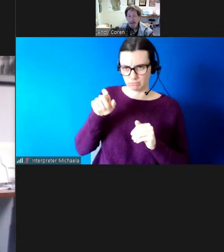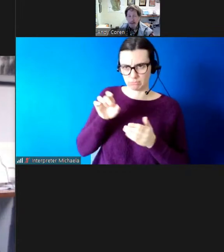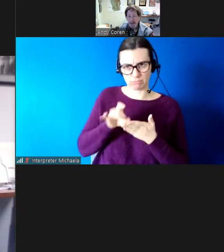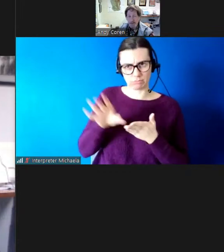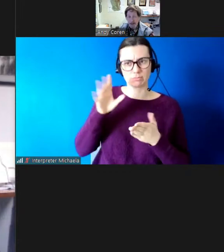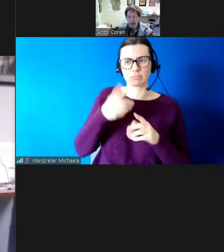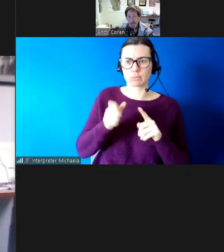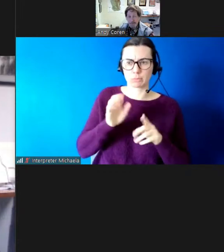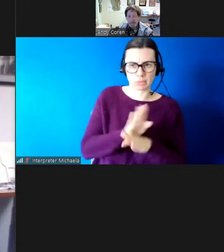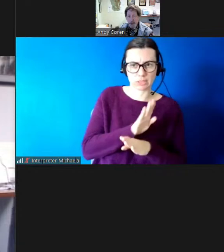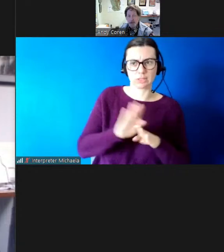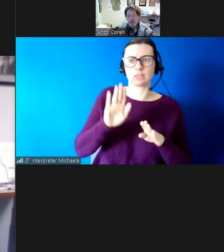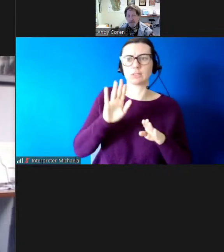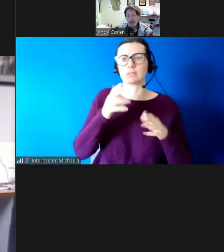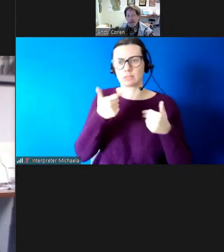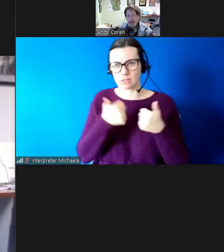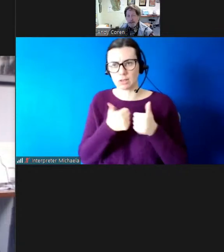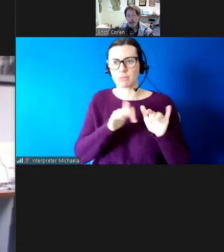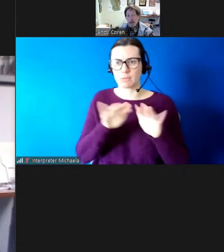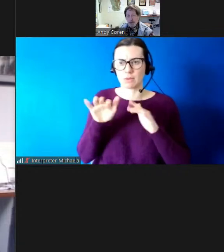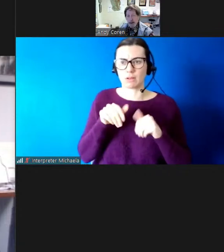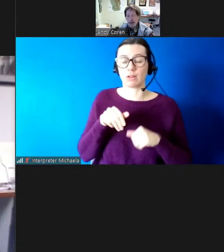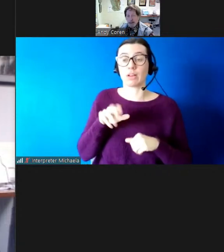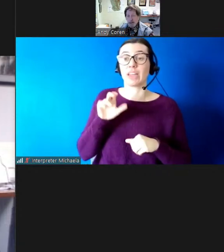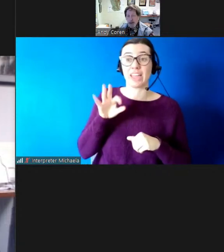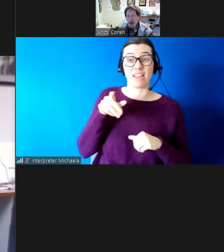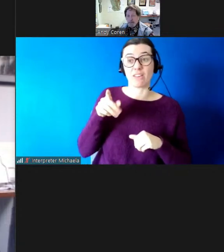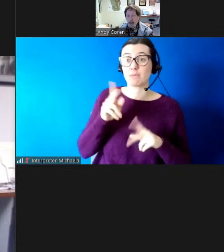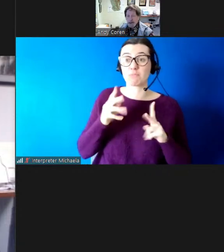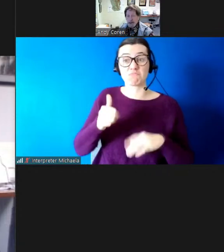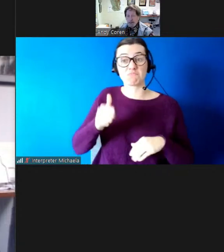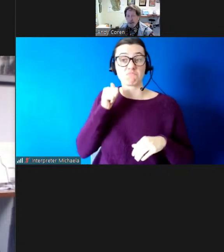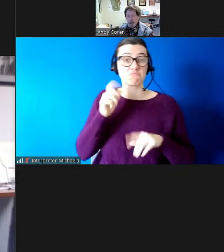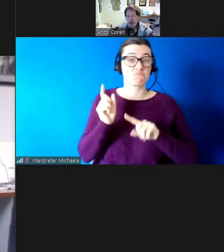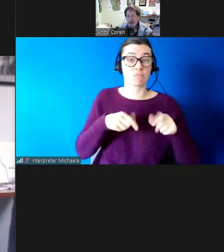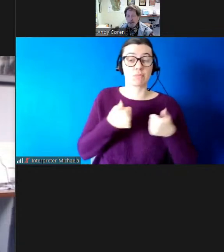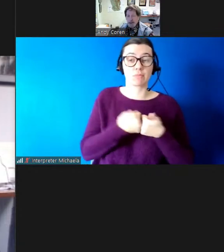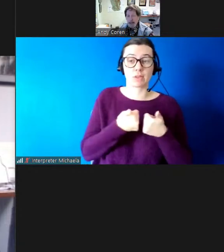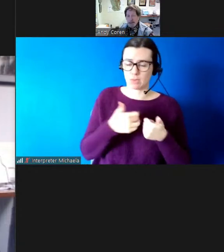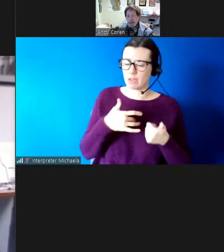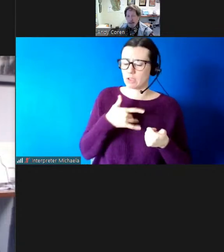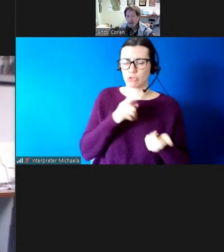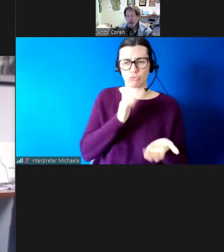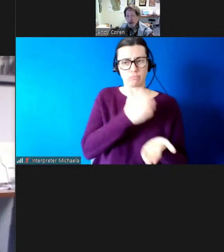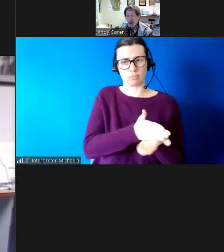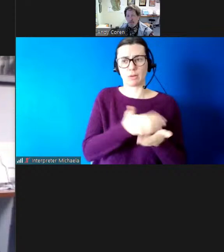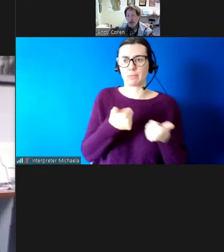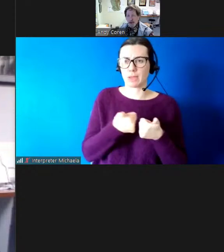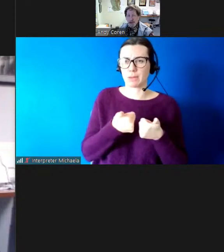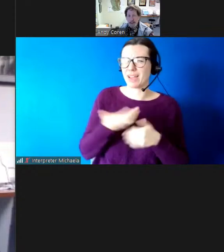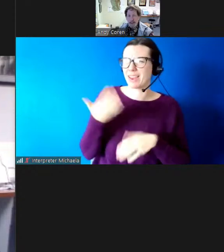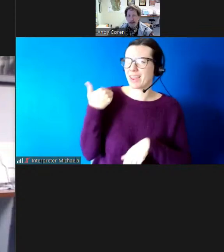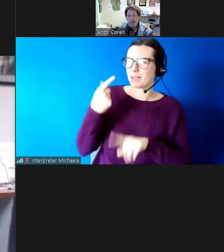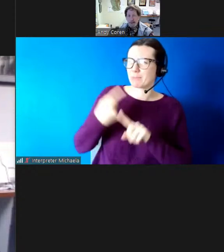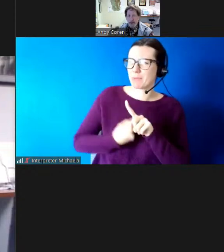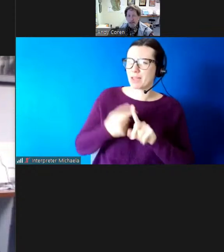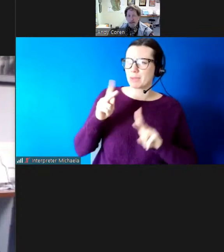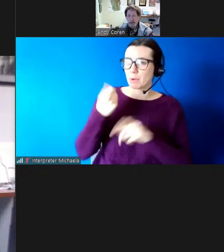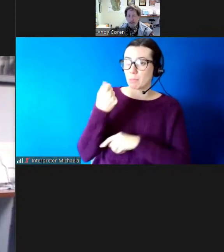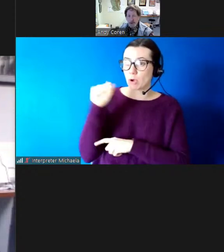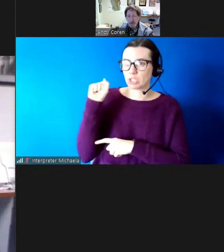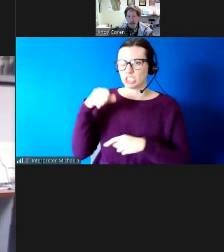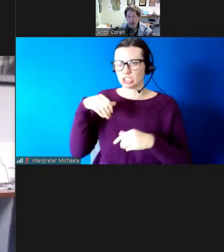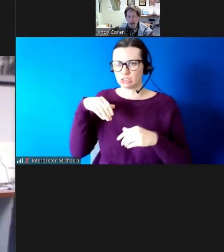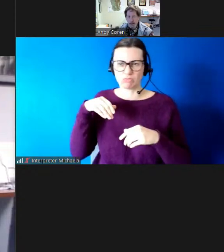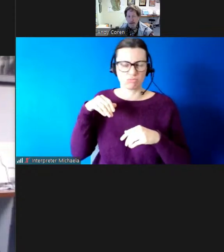favor ending the event. For businesses that were raided with unmasked protesters last month who falsely claimed that they were